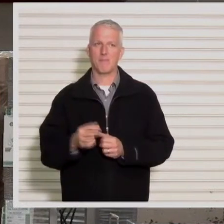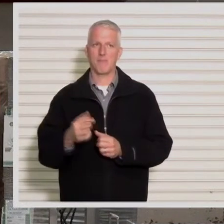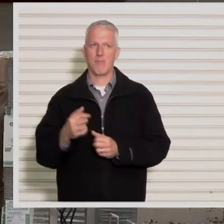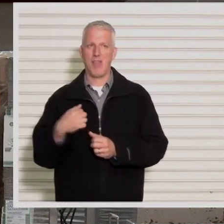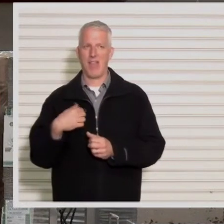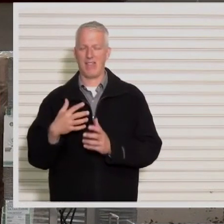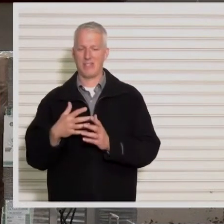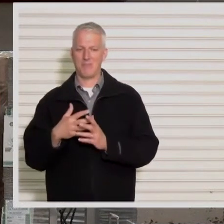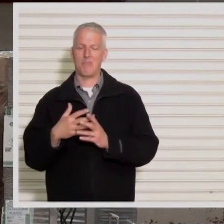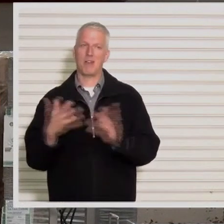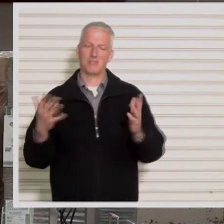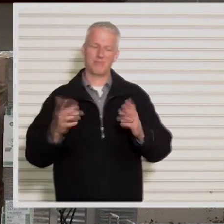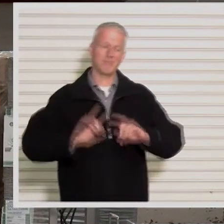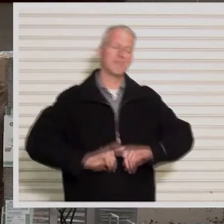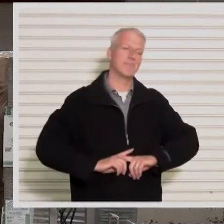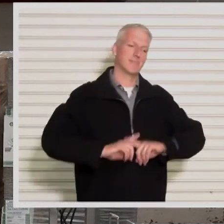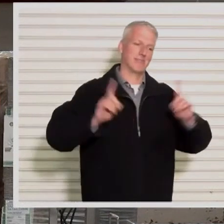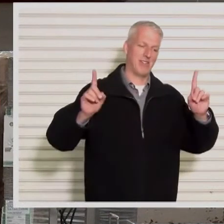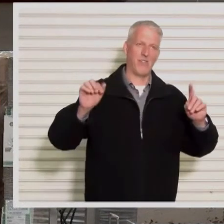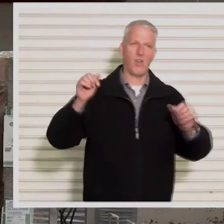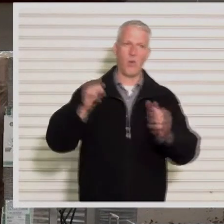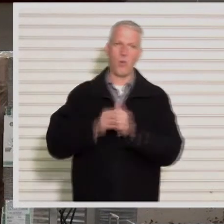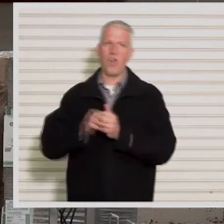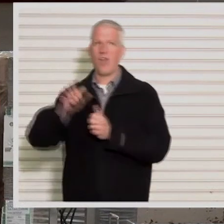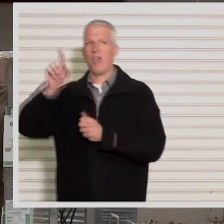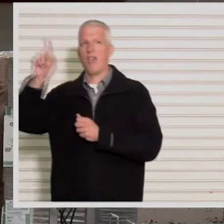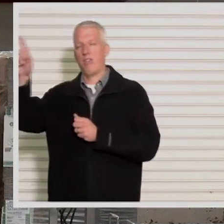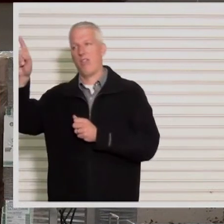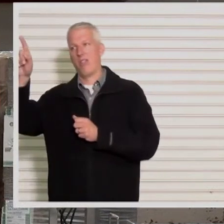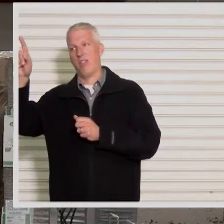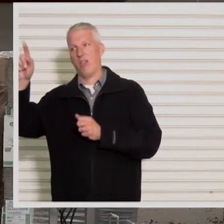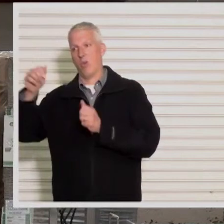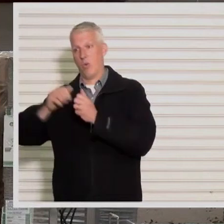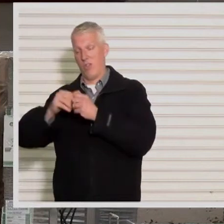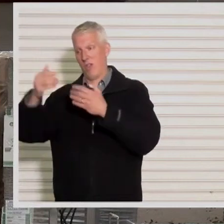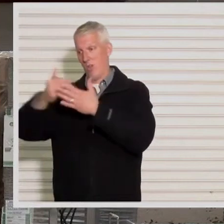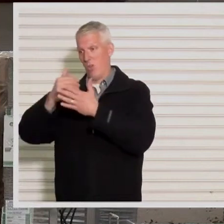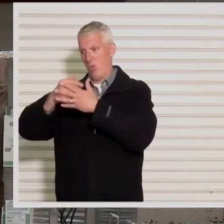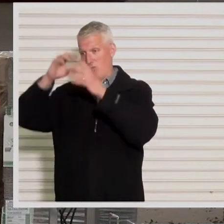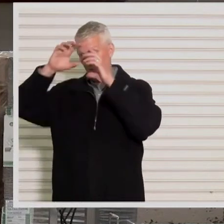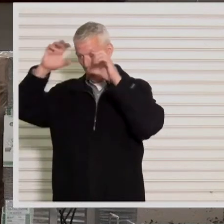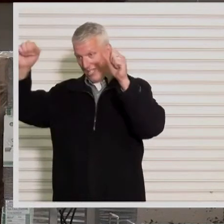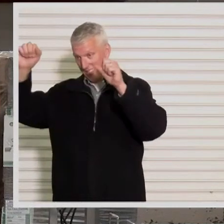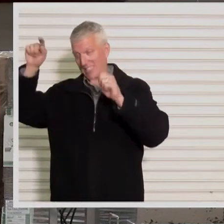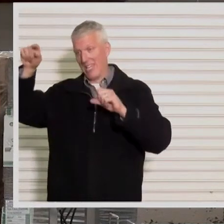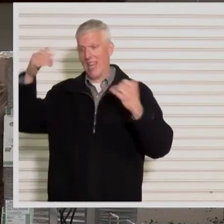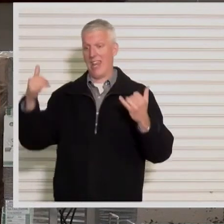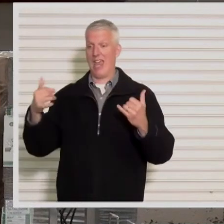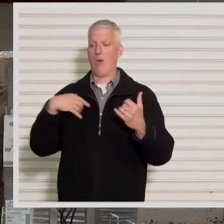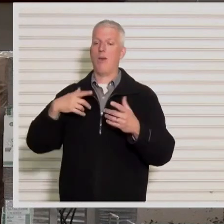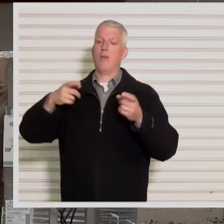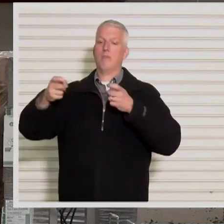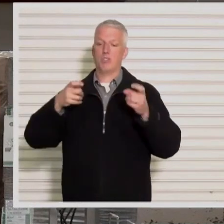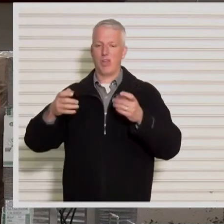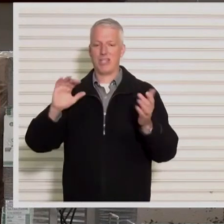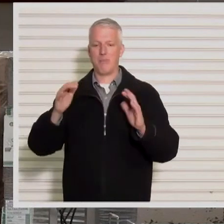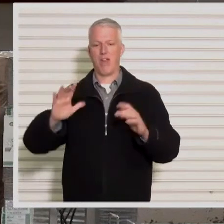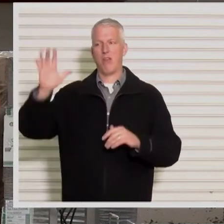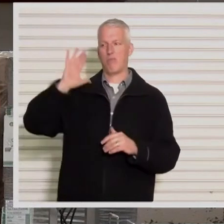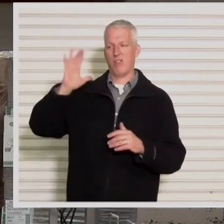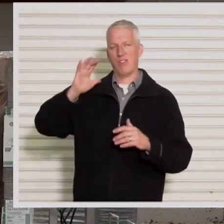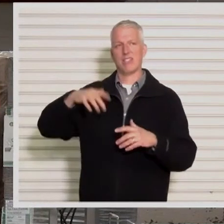day is night with the Biden administration compared to where we were just 28, 29 days ago with the